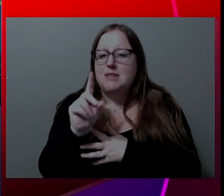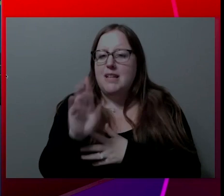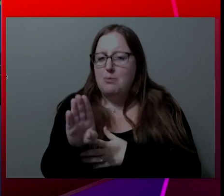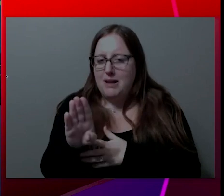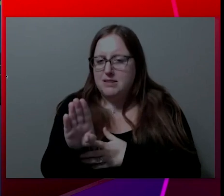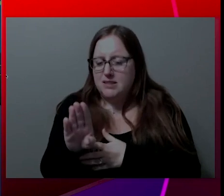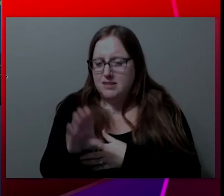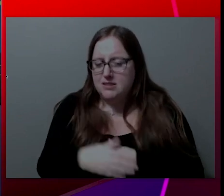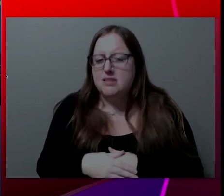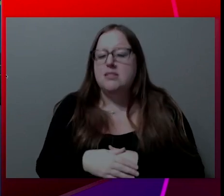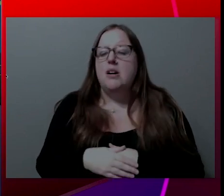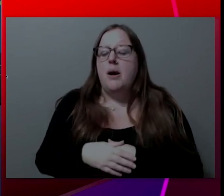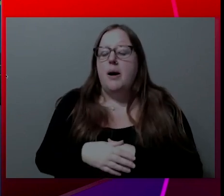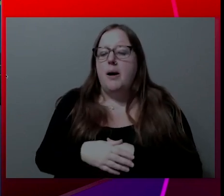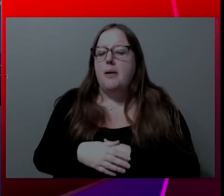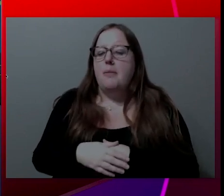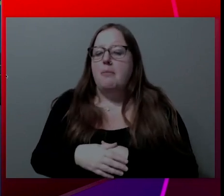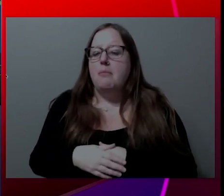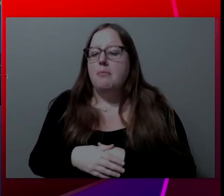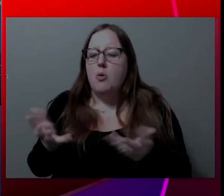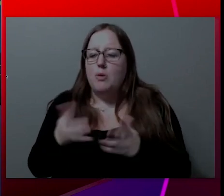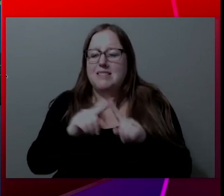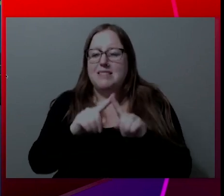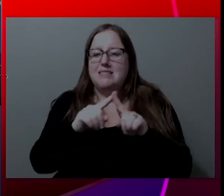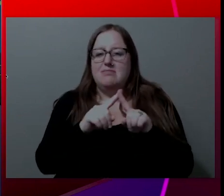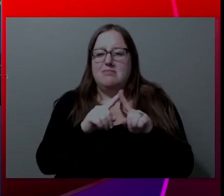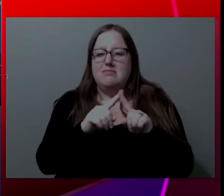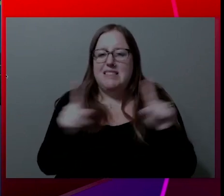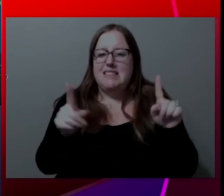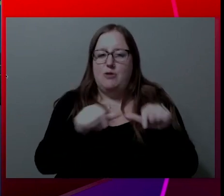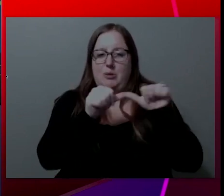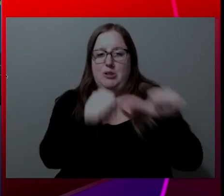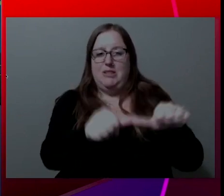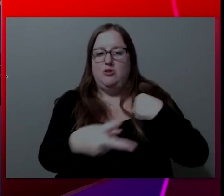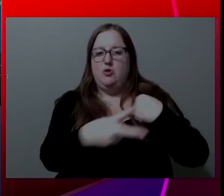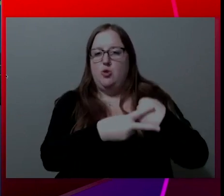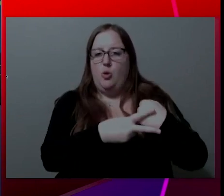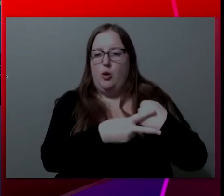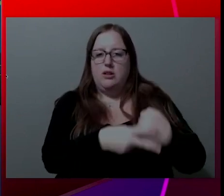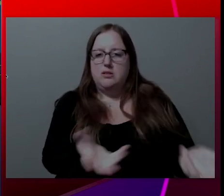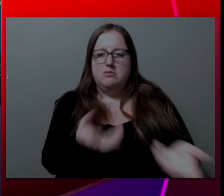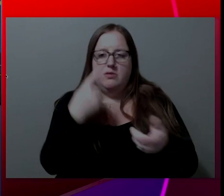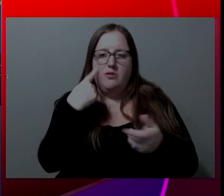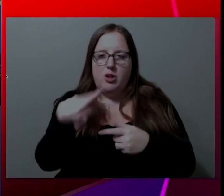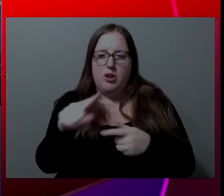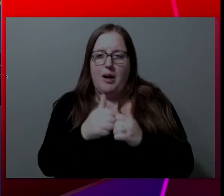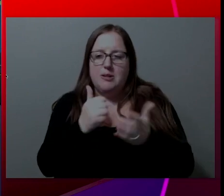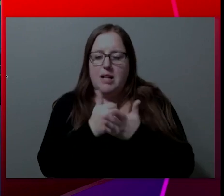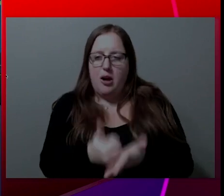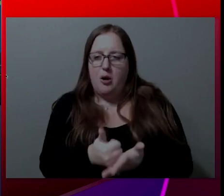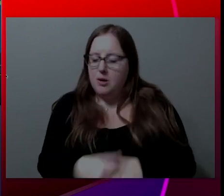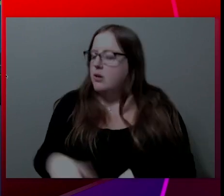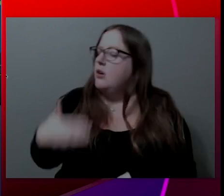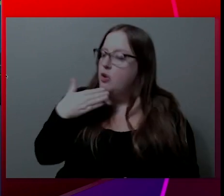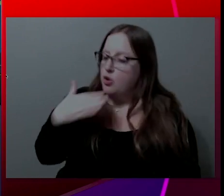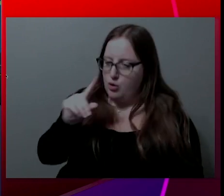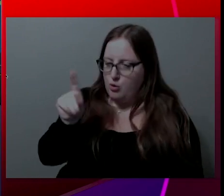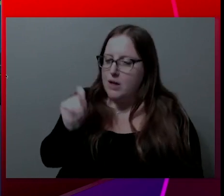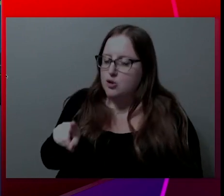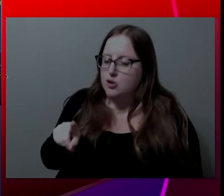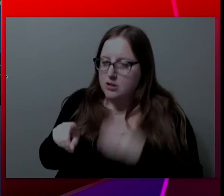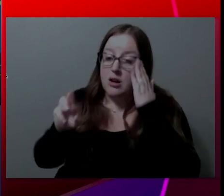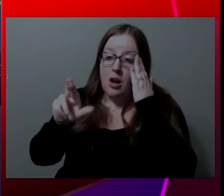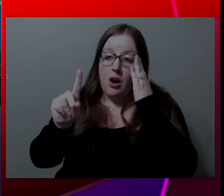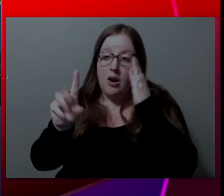types of databases? What do these different persistence stores like do for you in this case? Fantastic question. So RDS